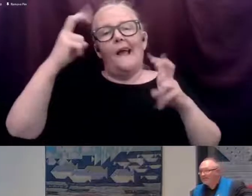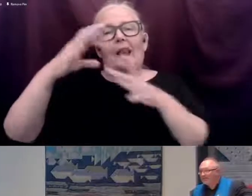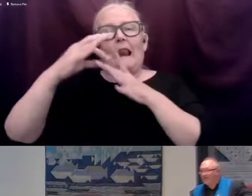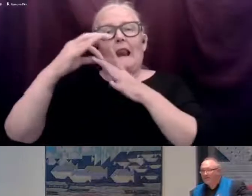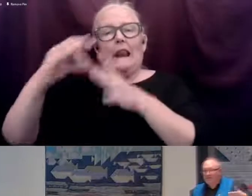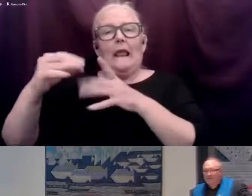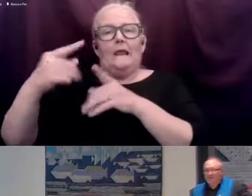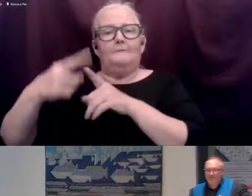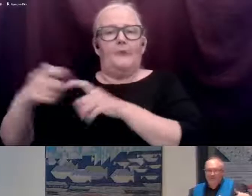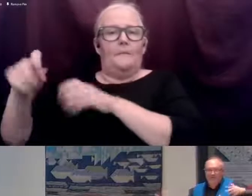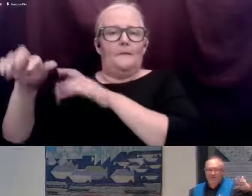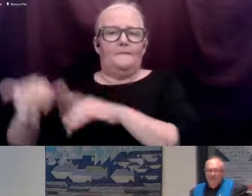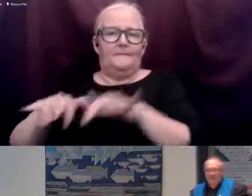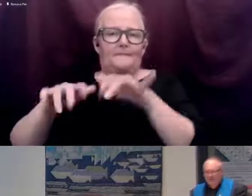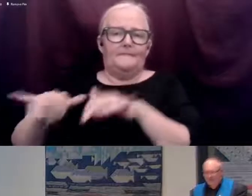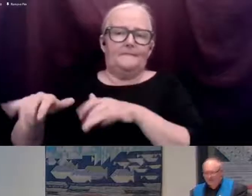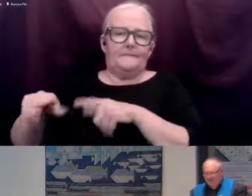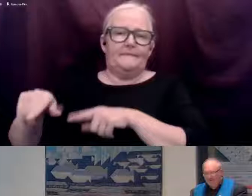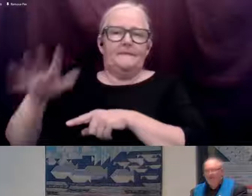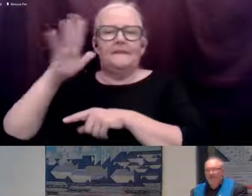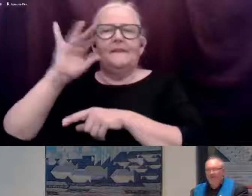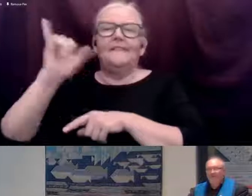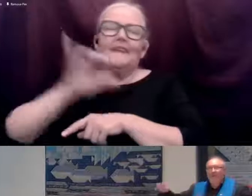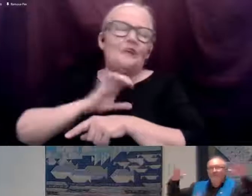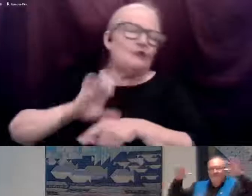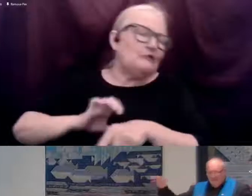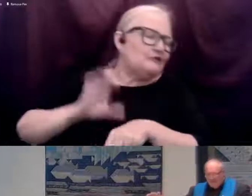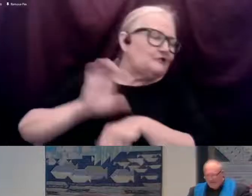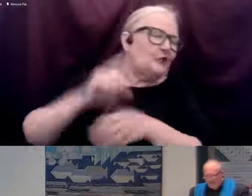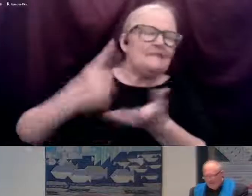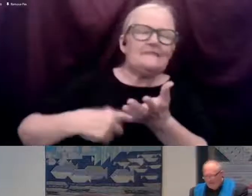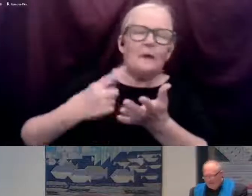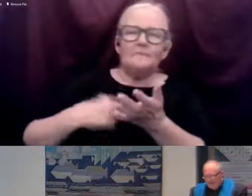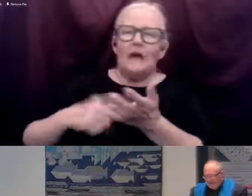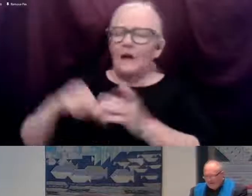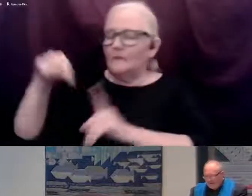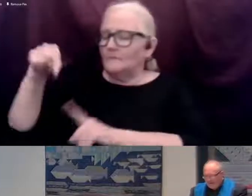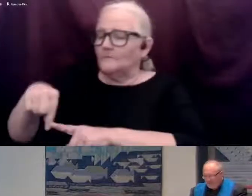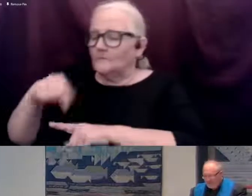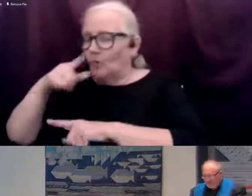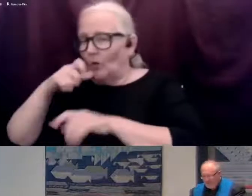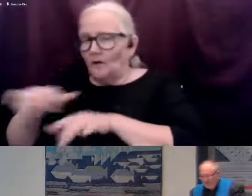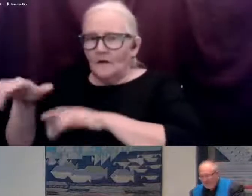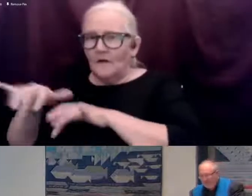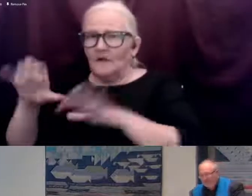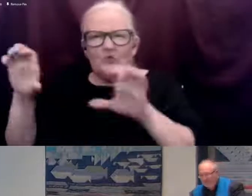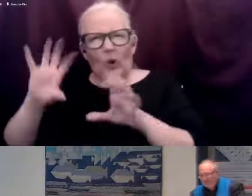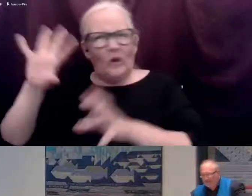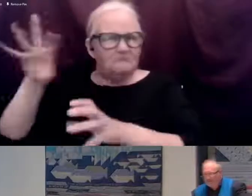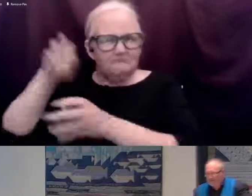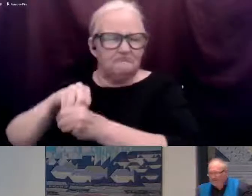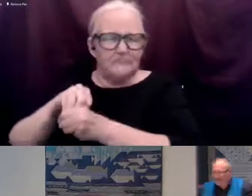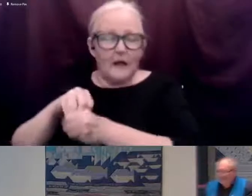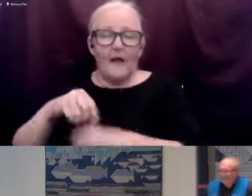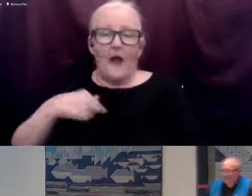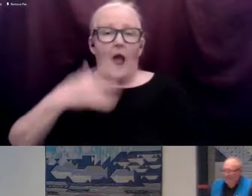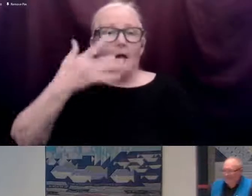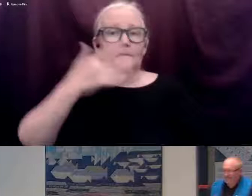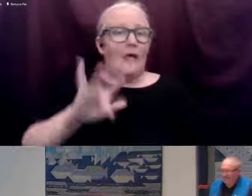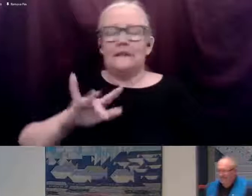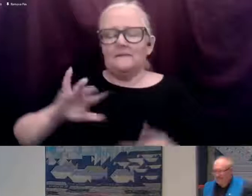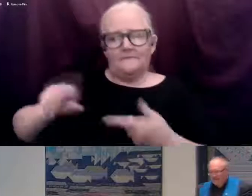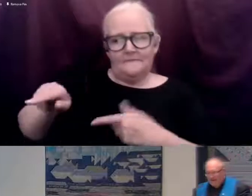a Christian church or whatever, and they do everything, right? I have always been fortunate to have Phyllis as a separate staff person to take care